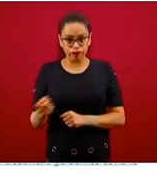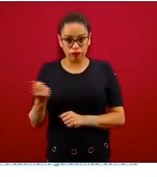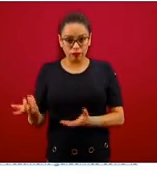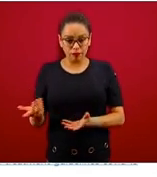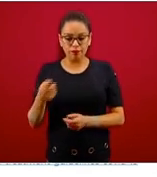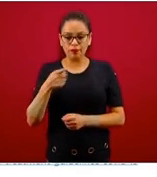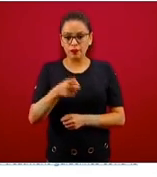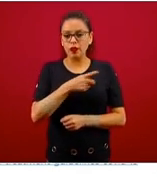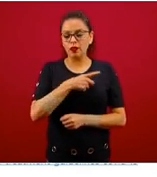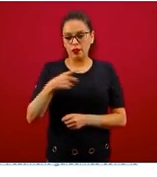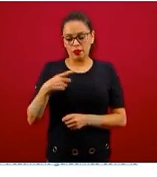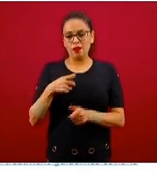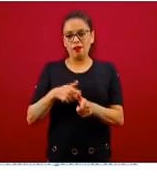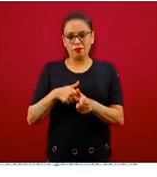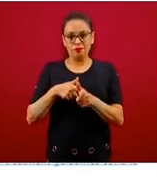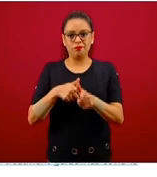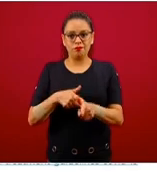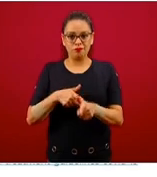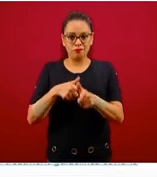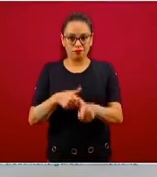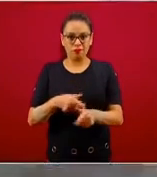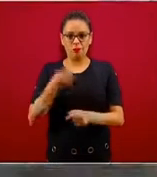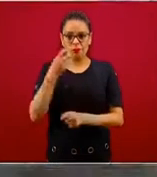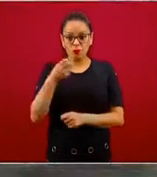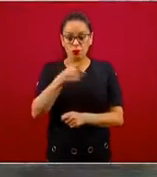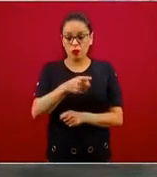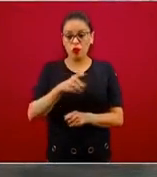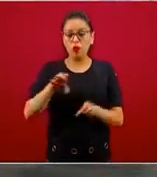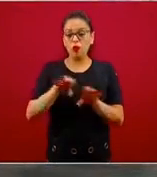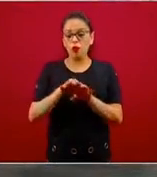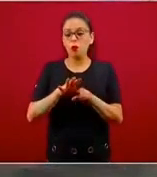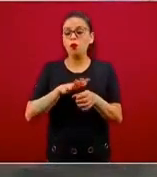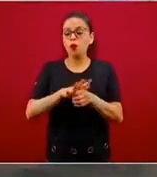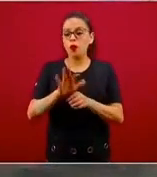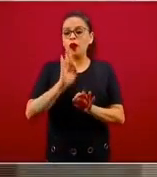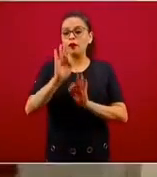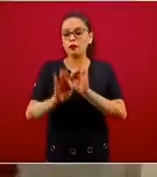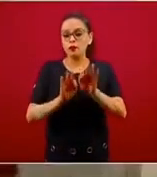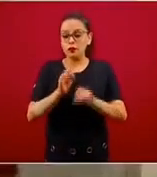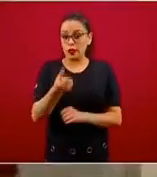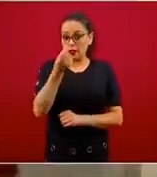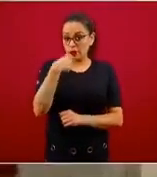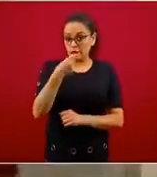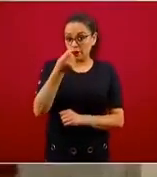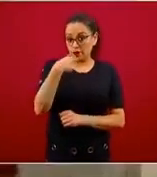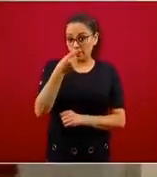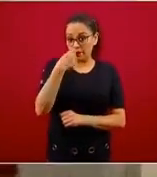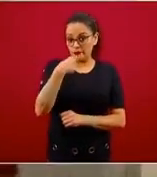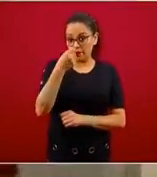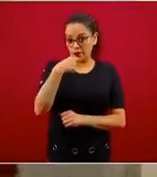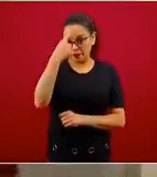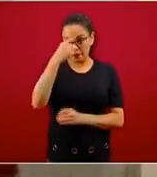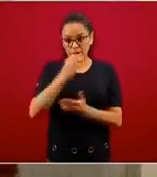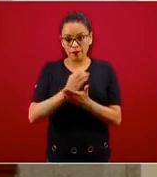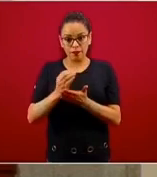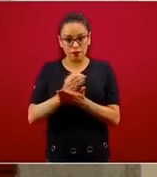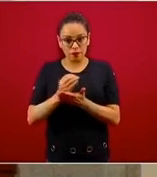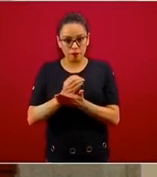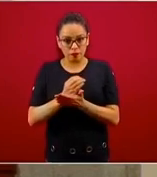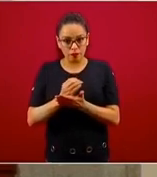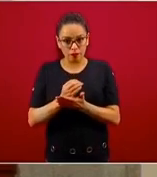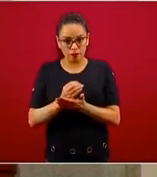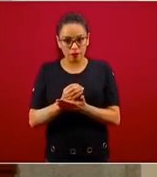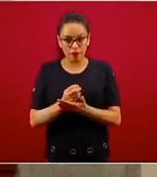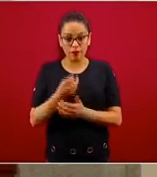we also haven't had any scientific evidence proving that any medication is an effective and